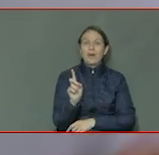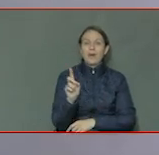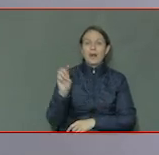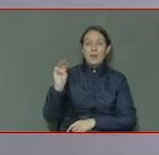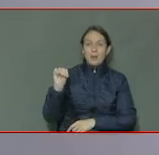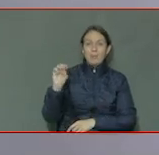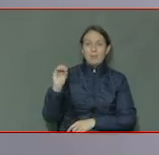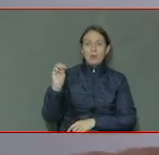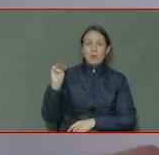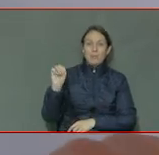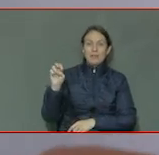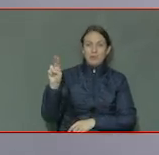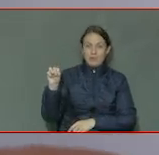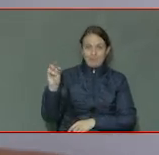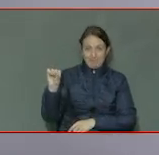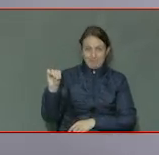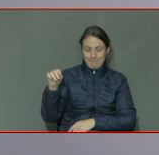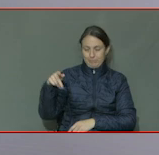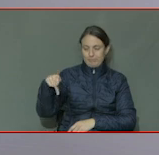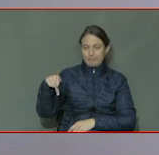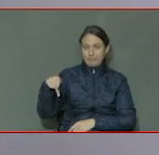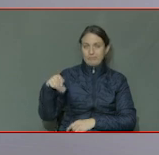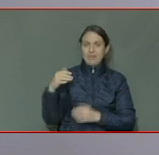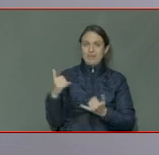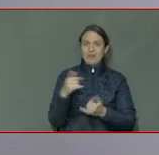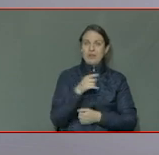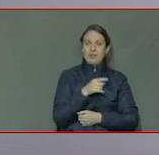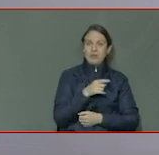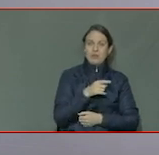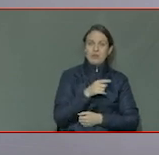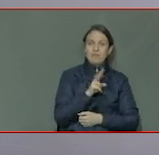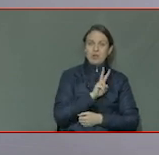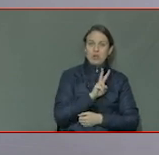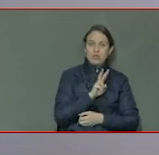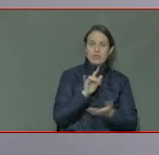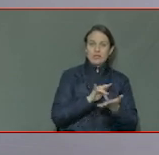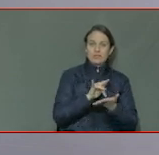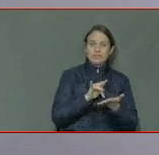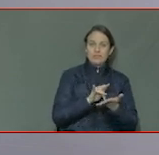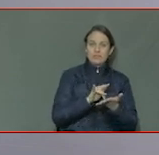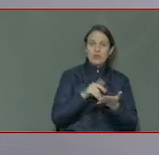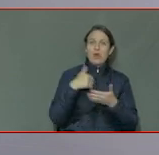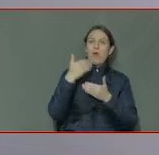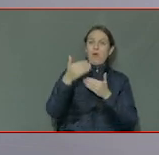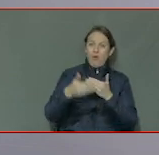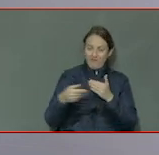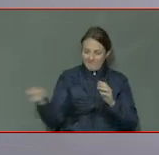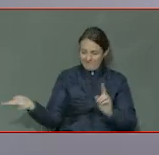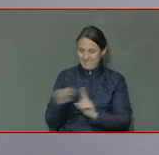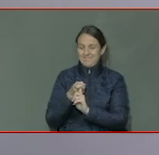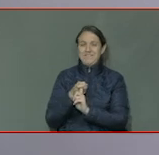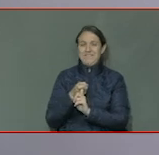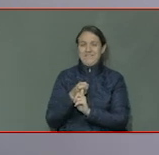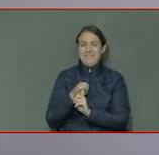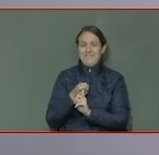they say, calculate the magnitude of the velocity of the ball container system immediately after the collision.